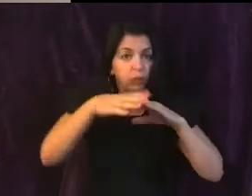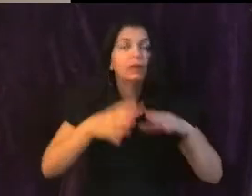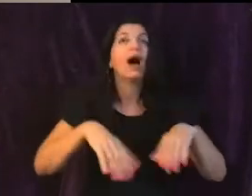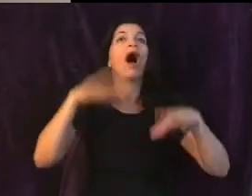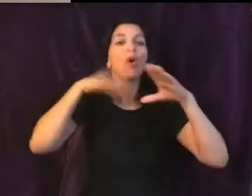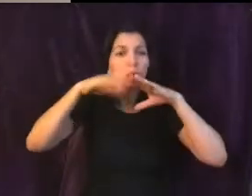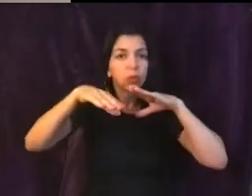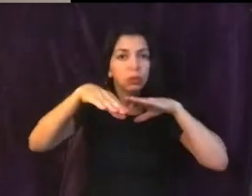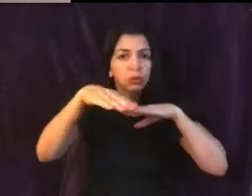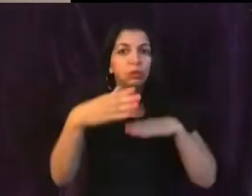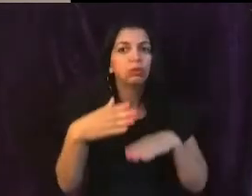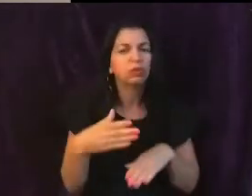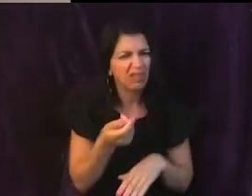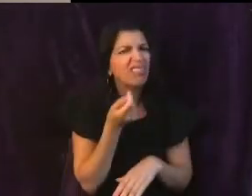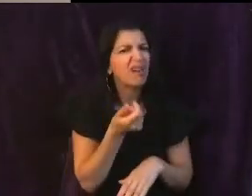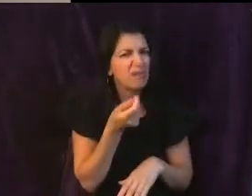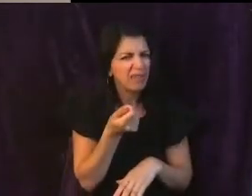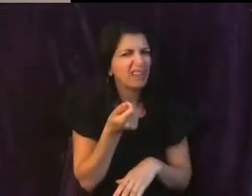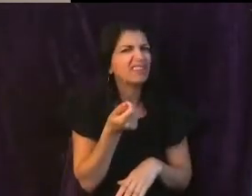A little bit.